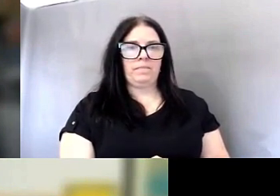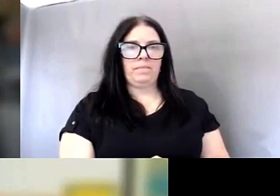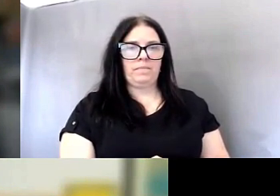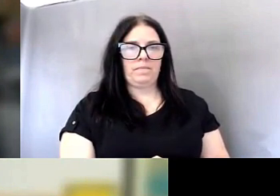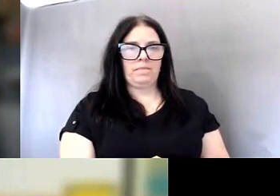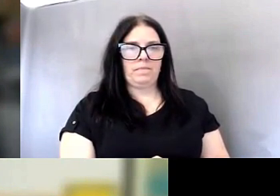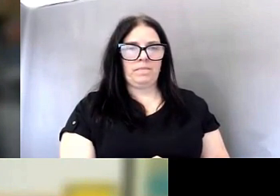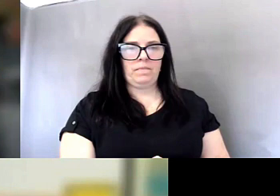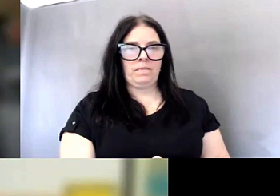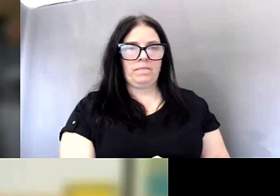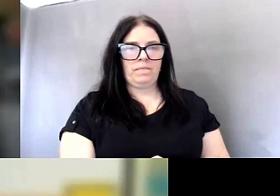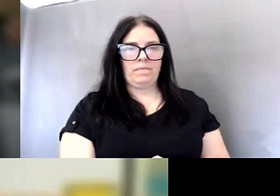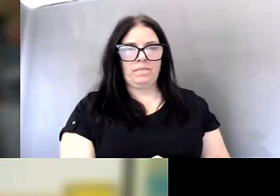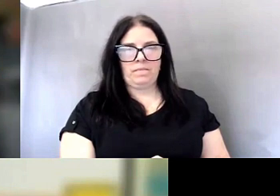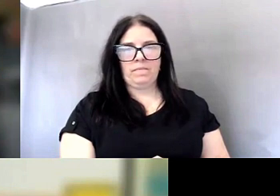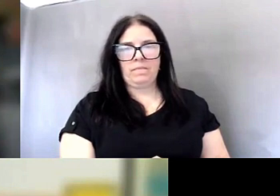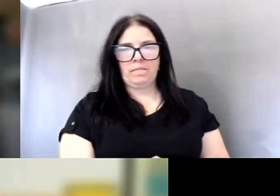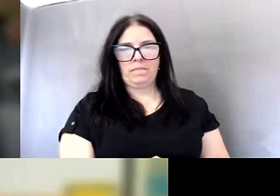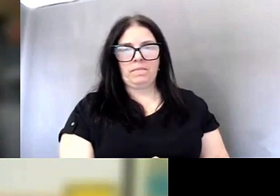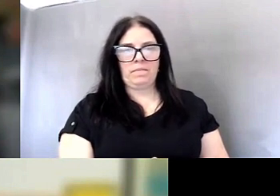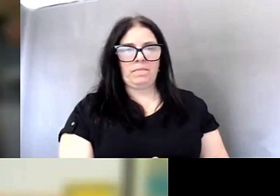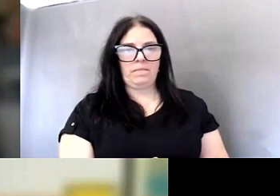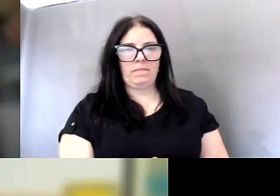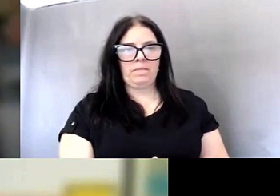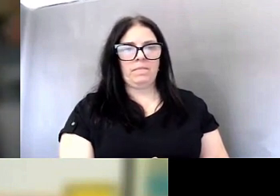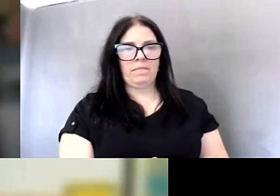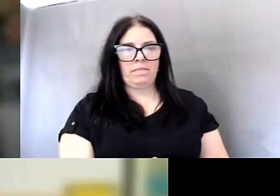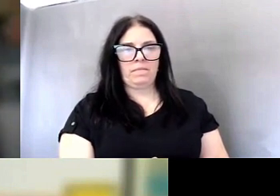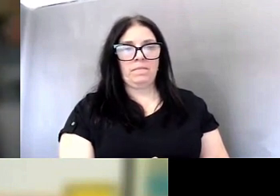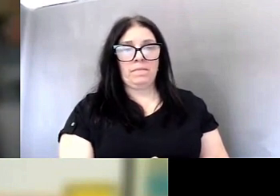Word work mat. Wow.